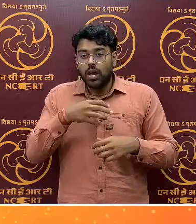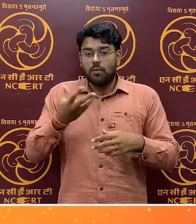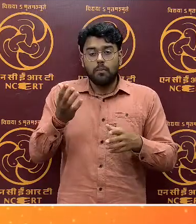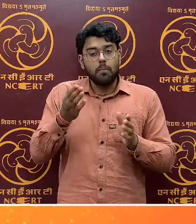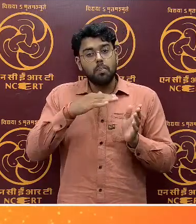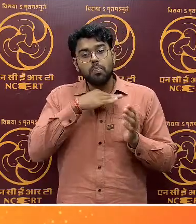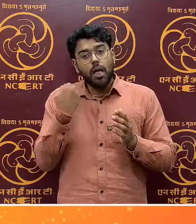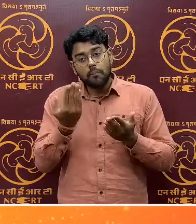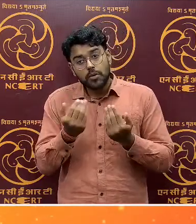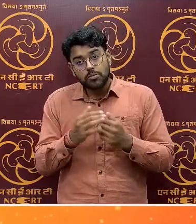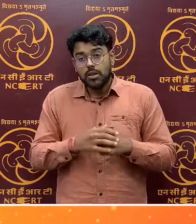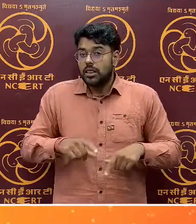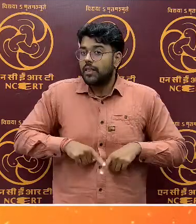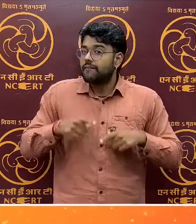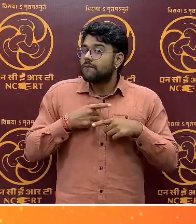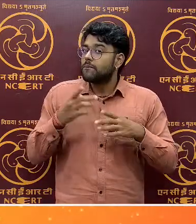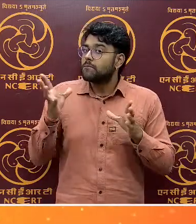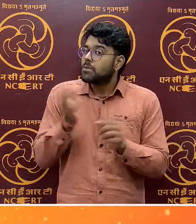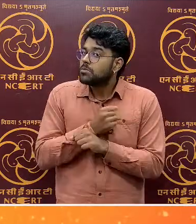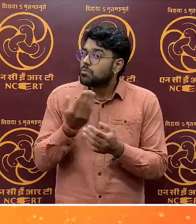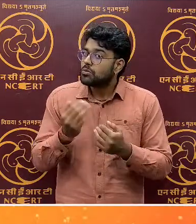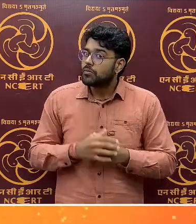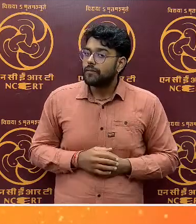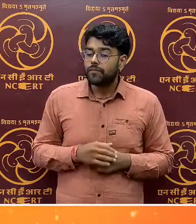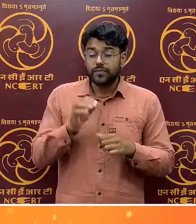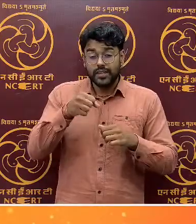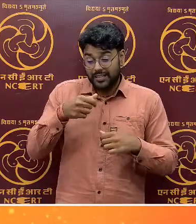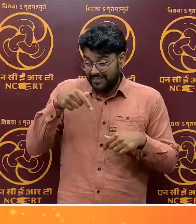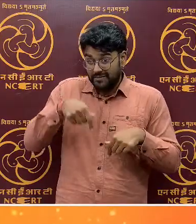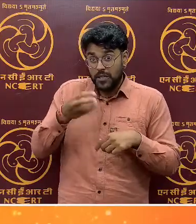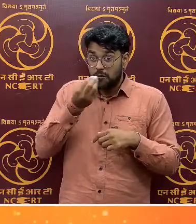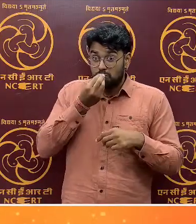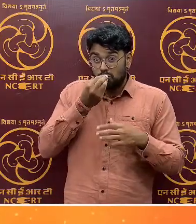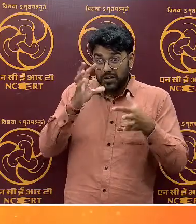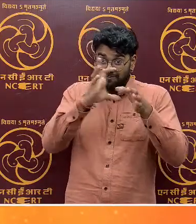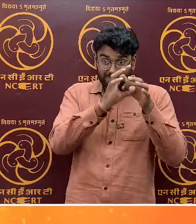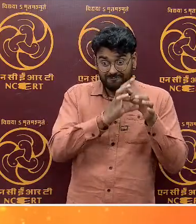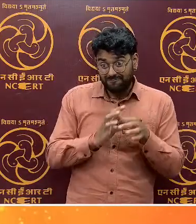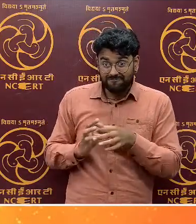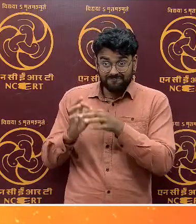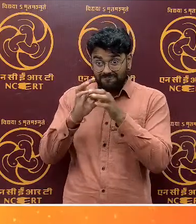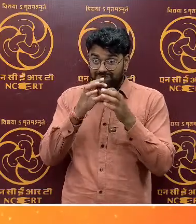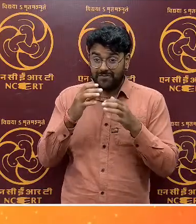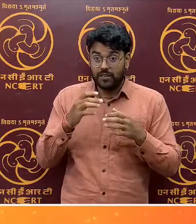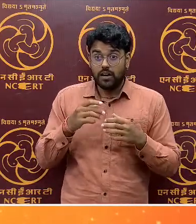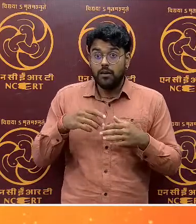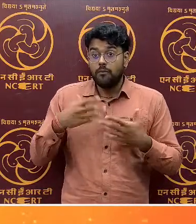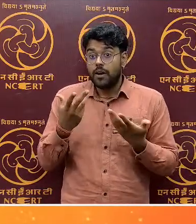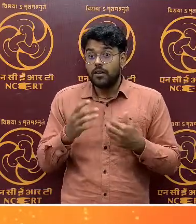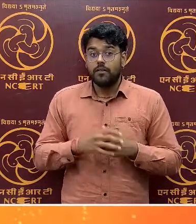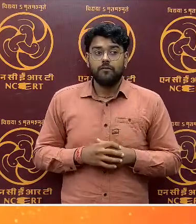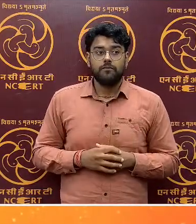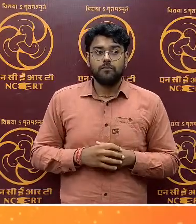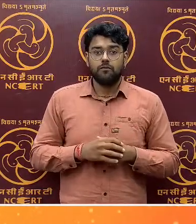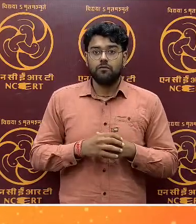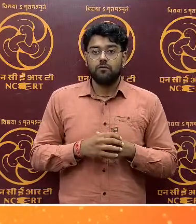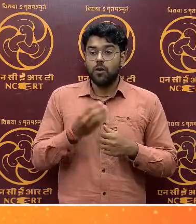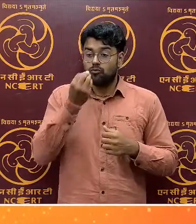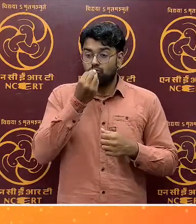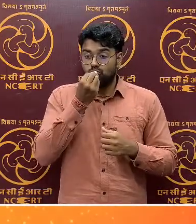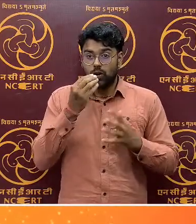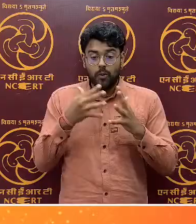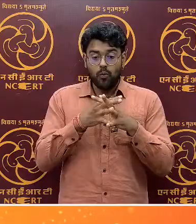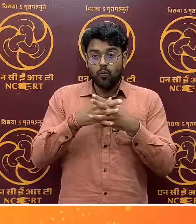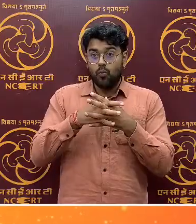and they won't be able to survive. And also here we are talking about food chain, but there is something even more complex, that is food web. So for that we